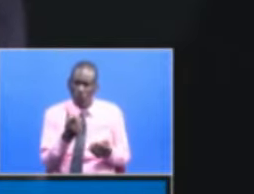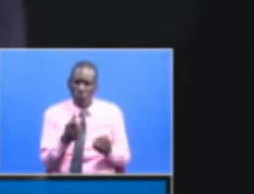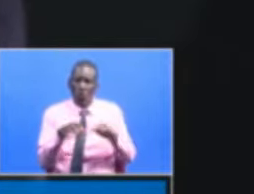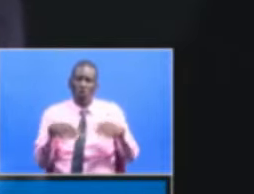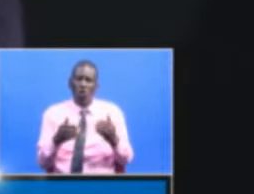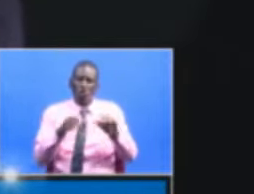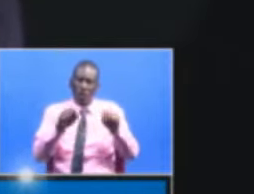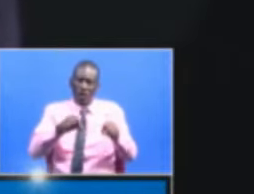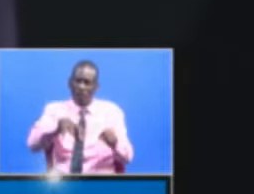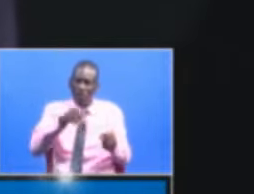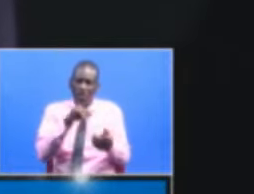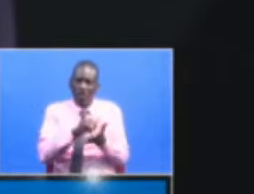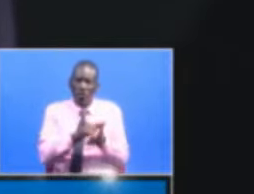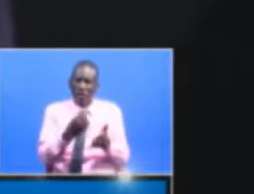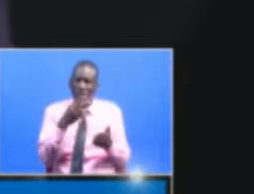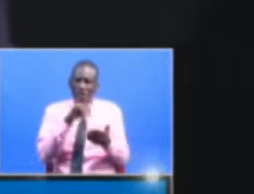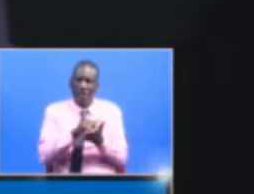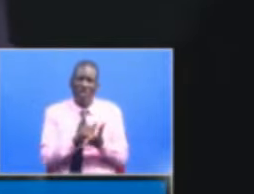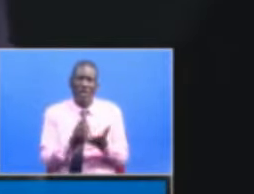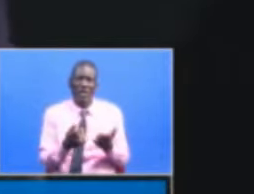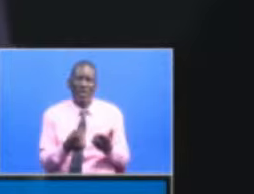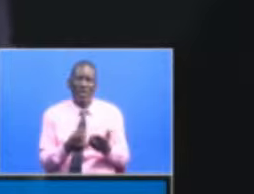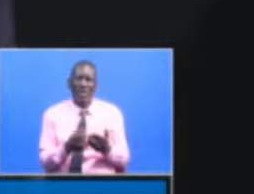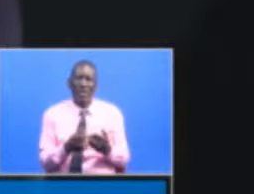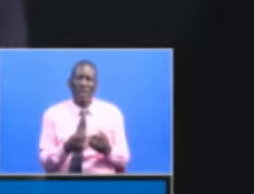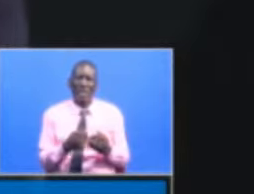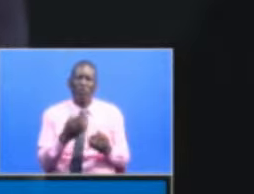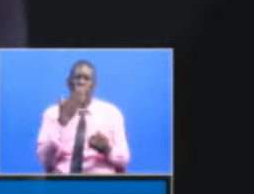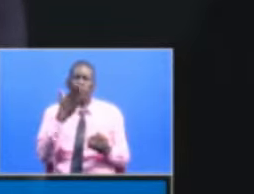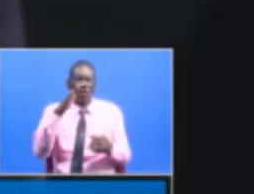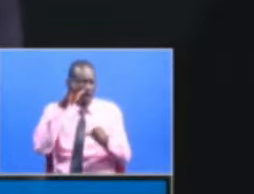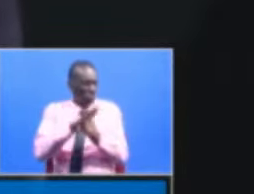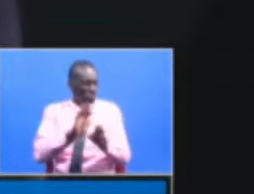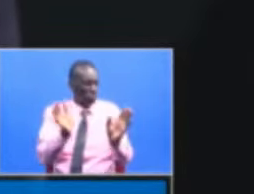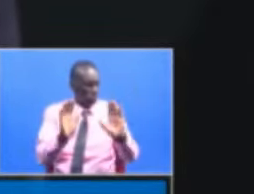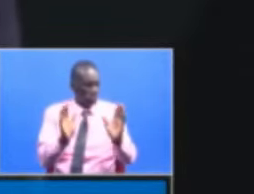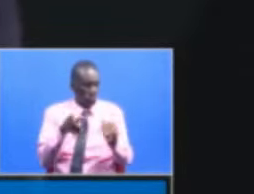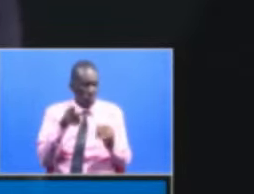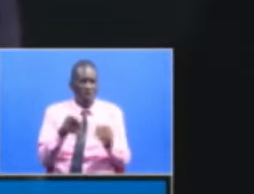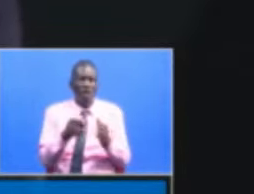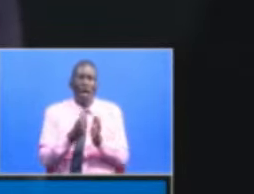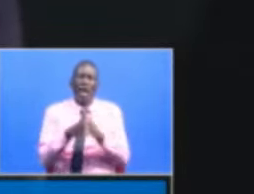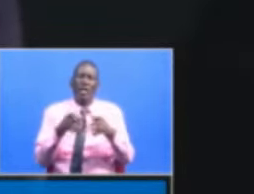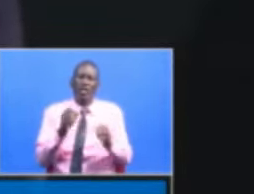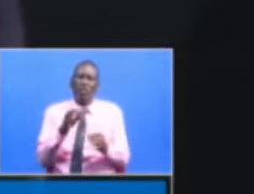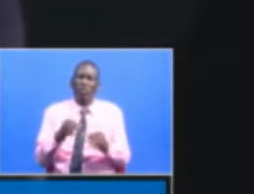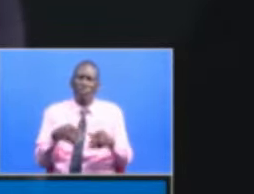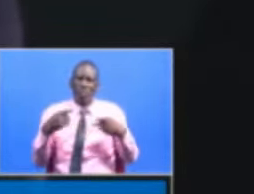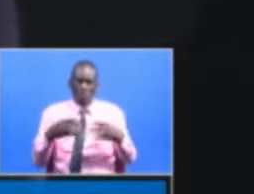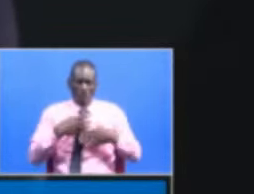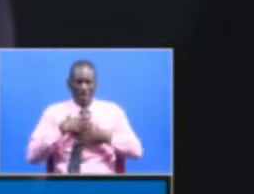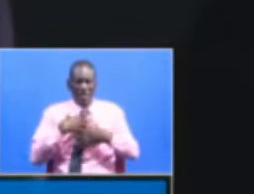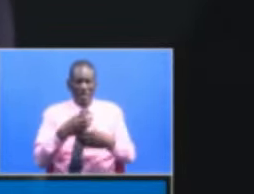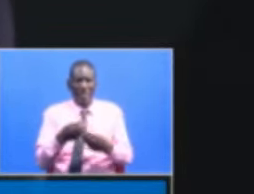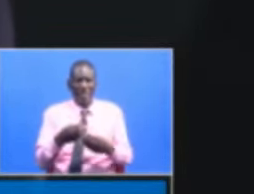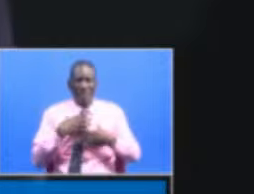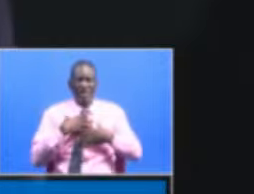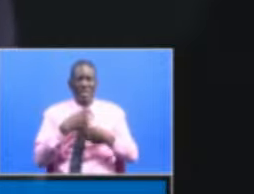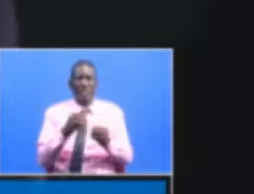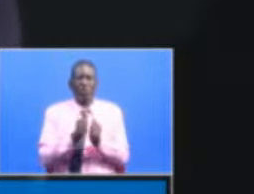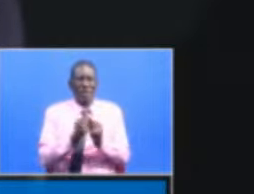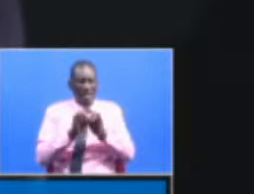that maybe it's too saline. And people are also very much interested in this fresh